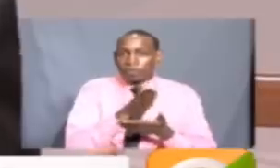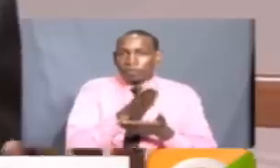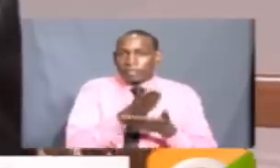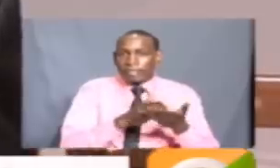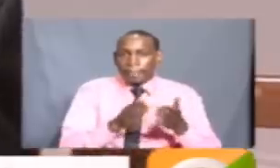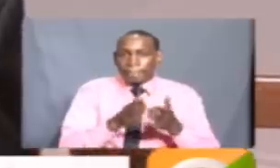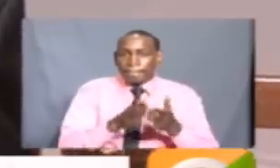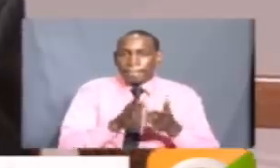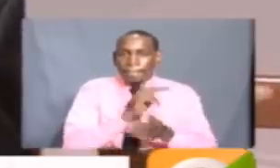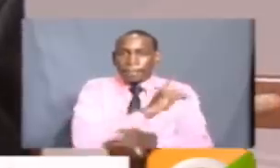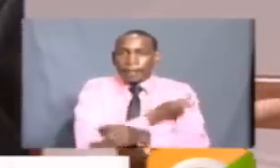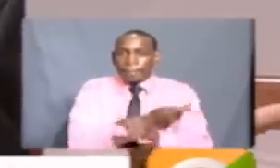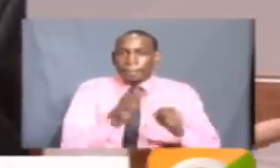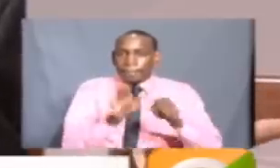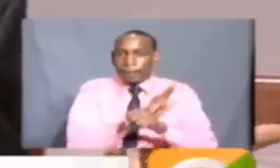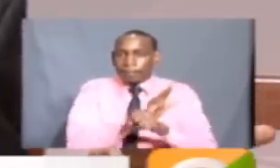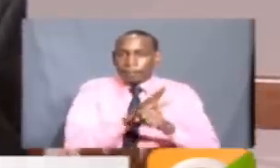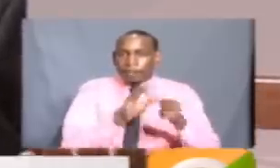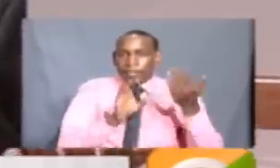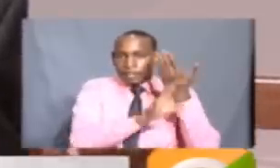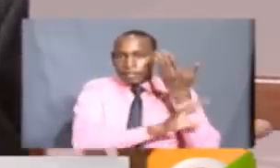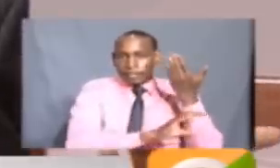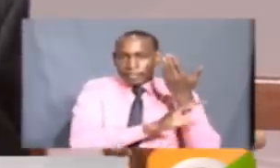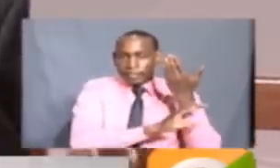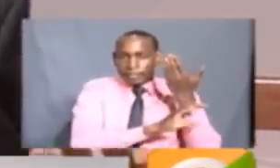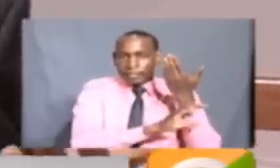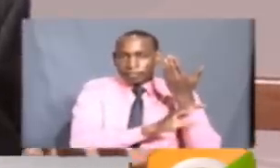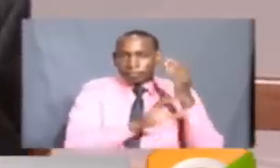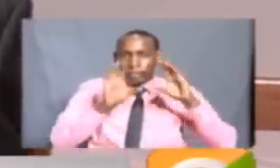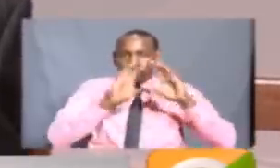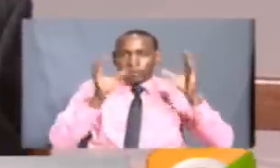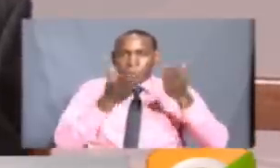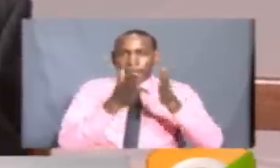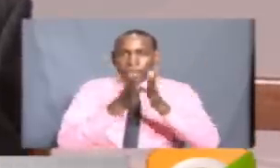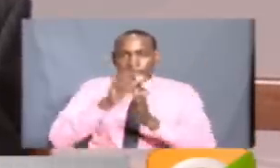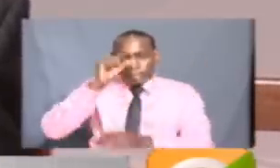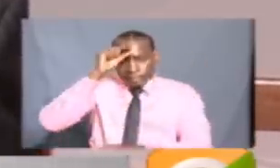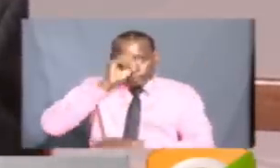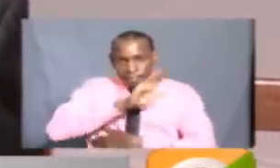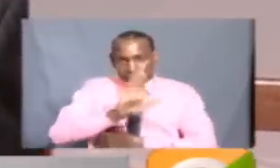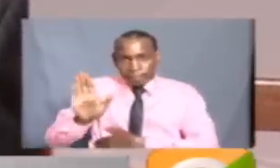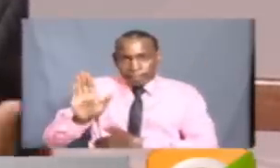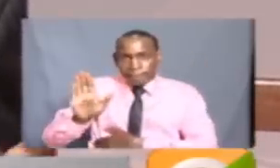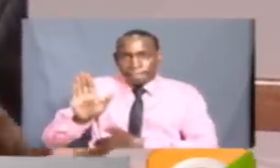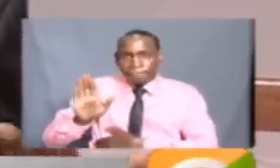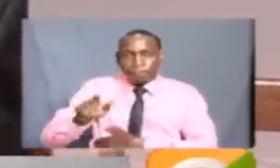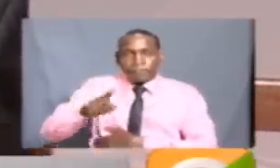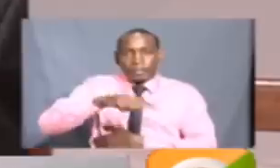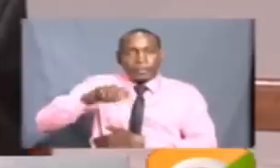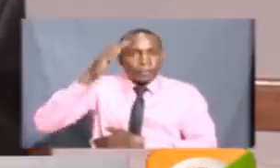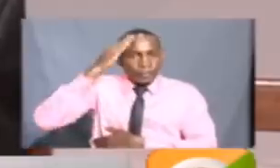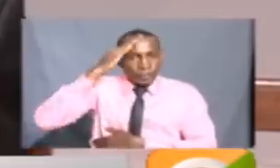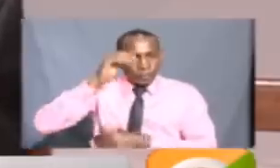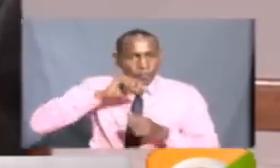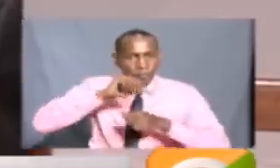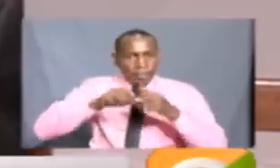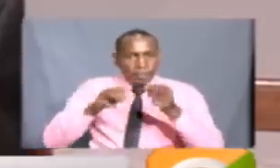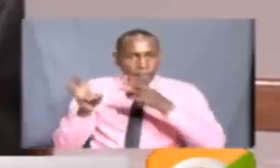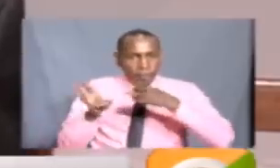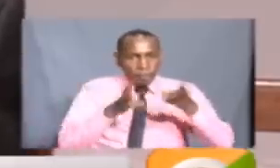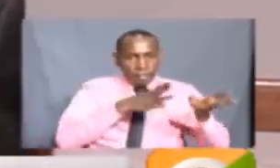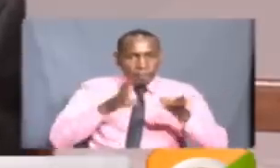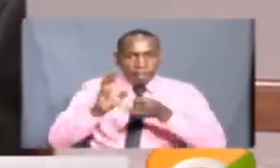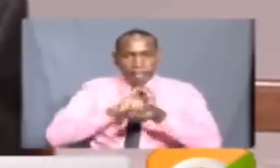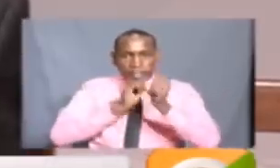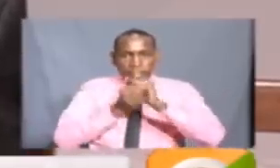more powerful nations of the world and their governments. And we know about the climate change that we